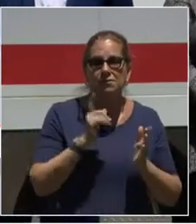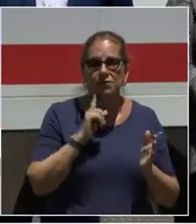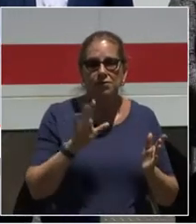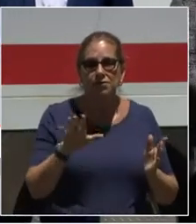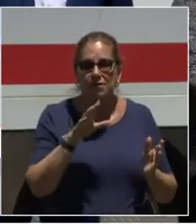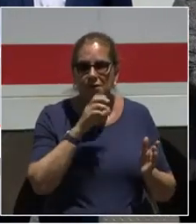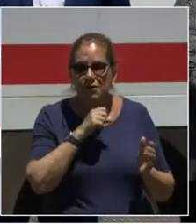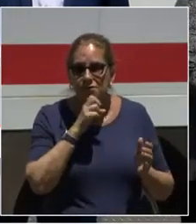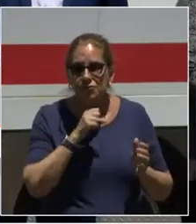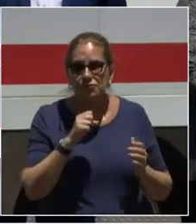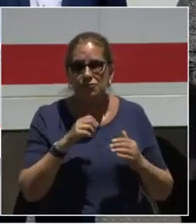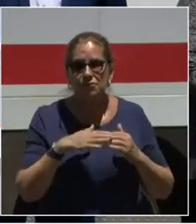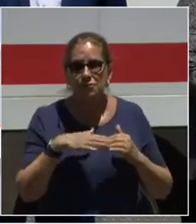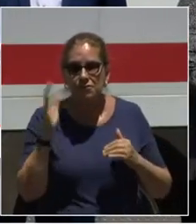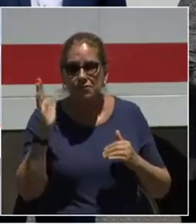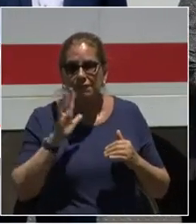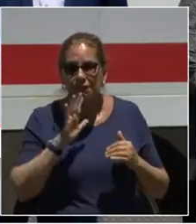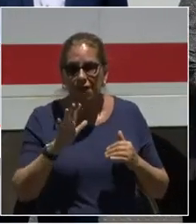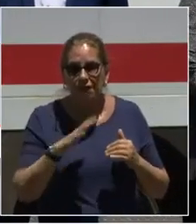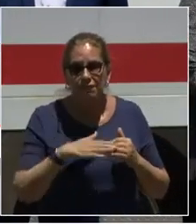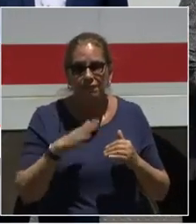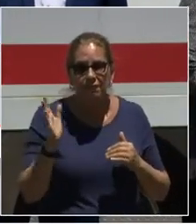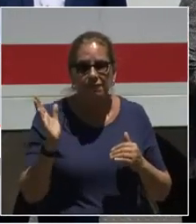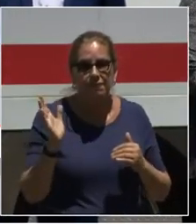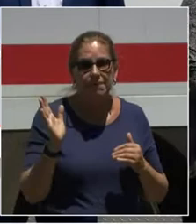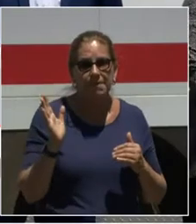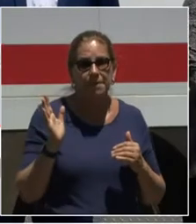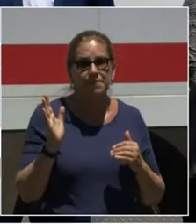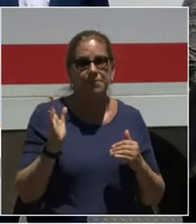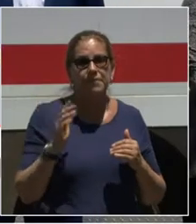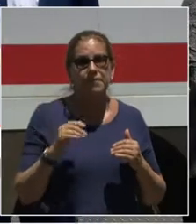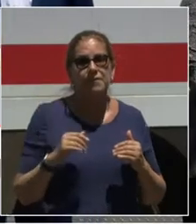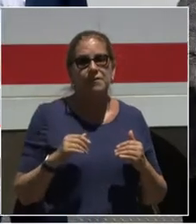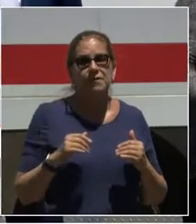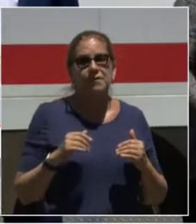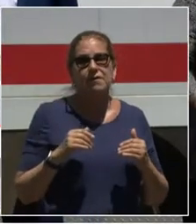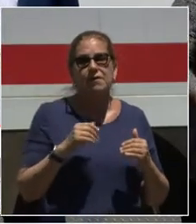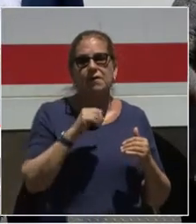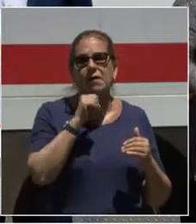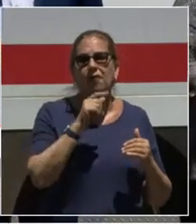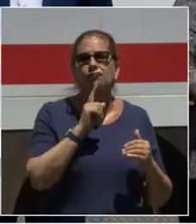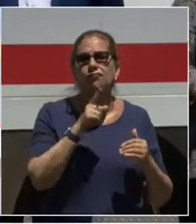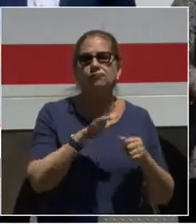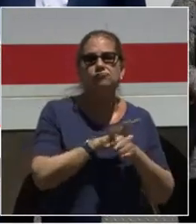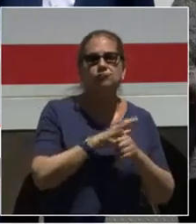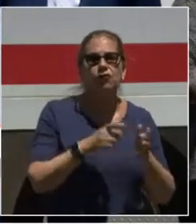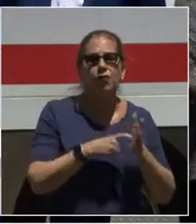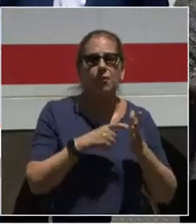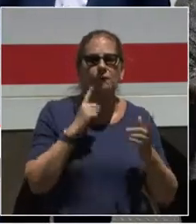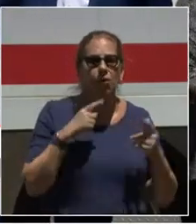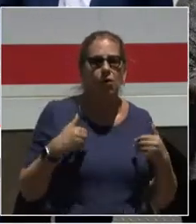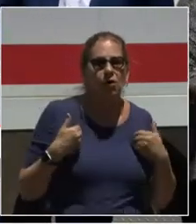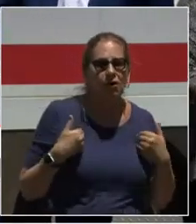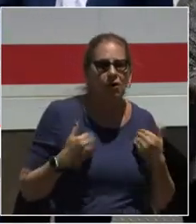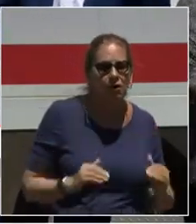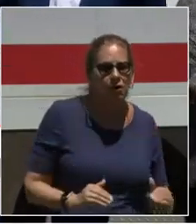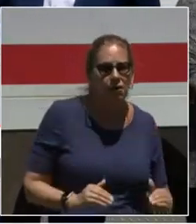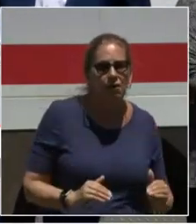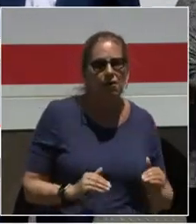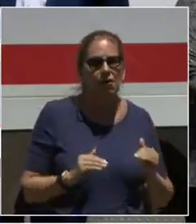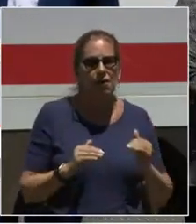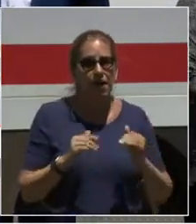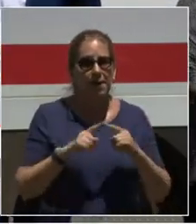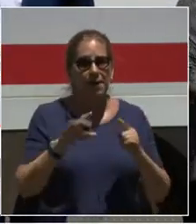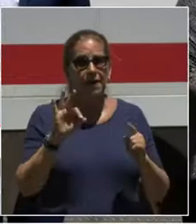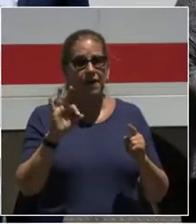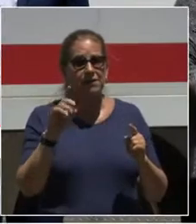won't be required for the younger children until it is fully approved by the FDA. Now, in terms of the rates of where we are, I'll leave that to DC Health